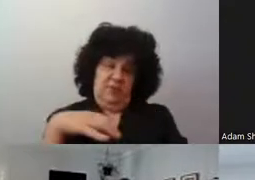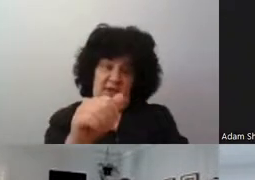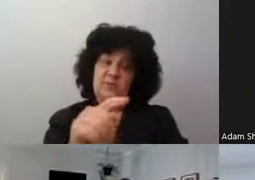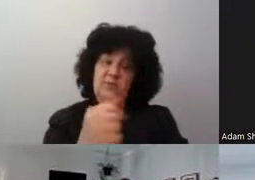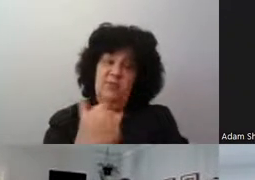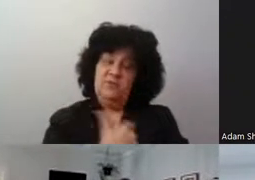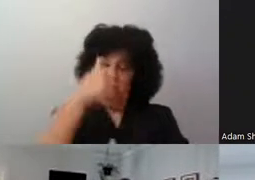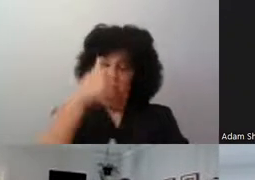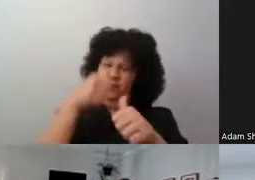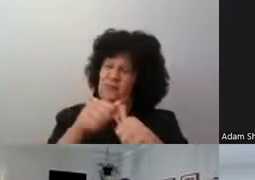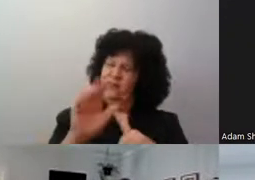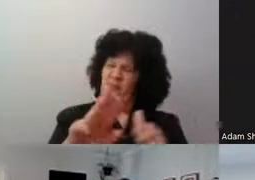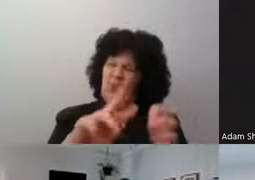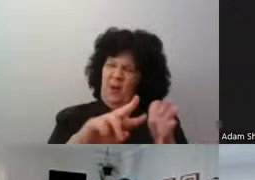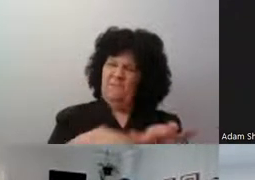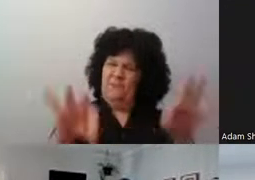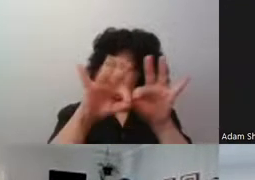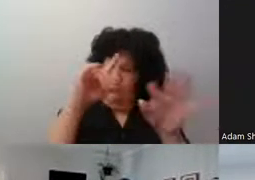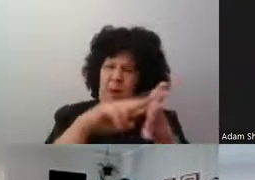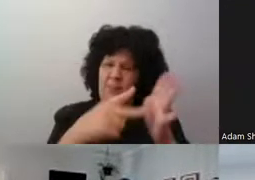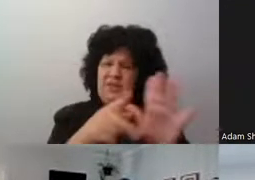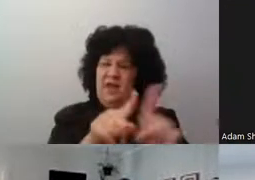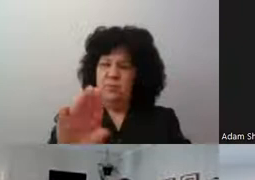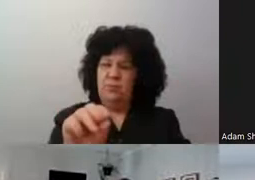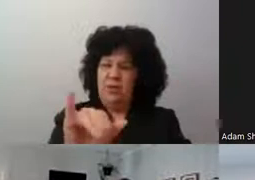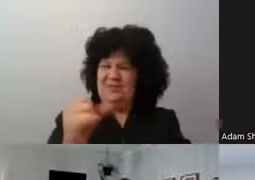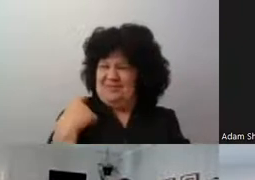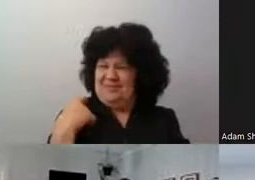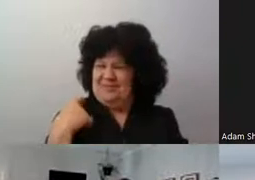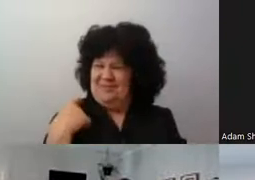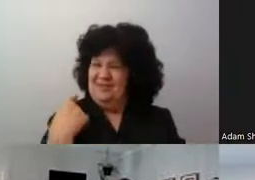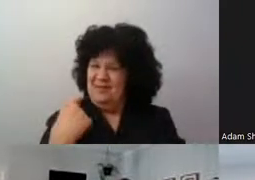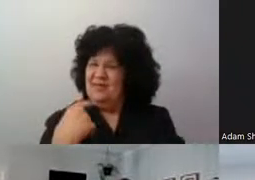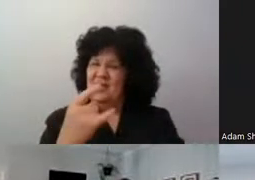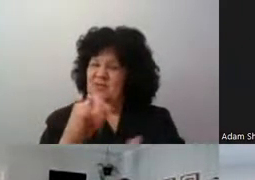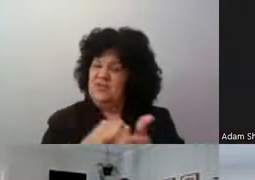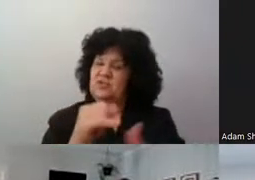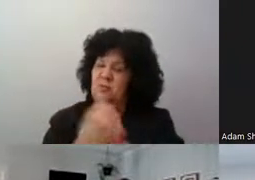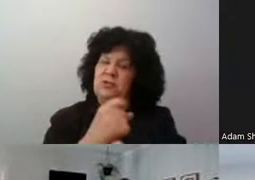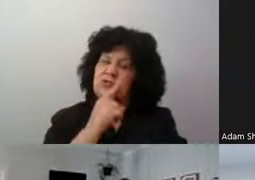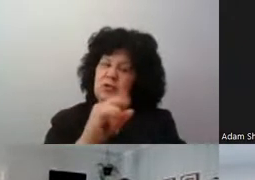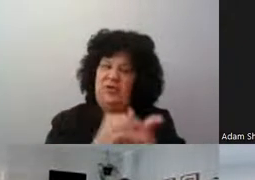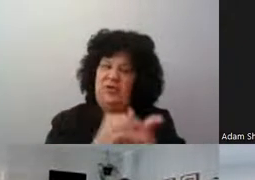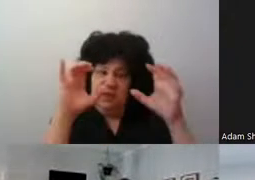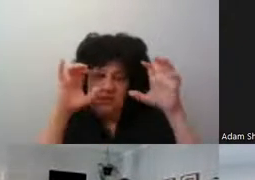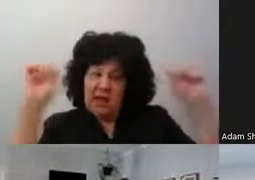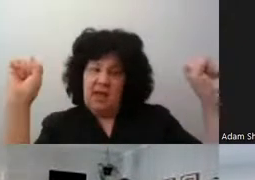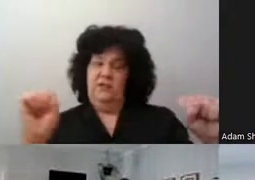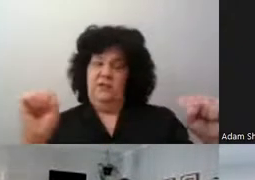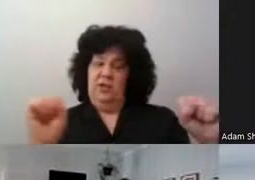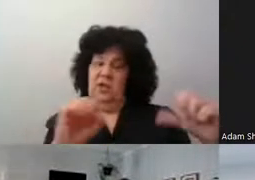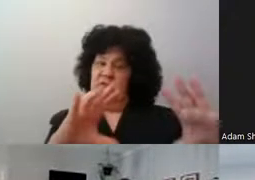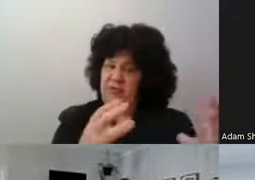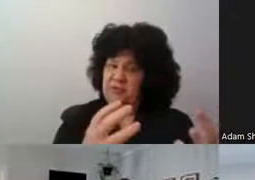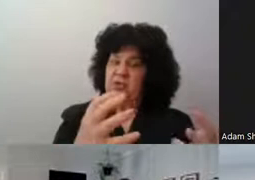purpose, which is, as Boris just alluded to ensure that the executive branch benefits from a wide